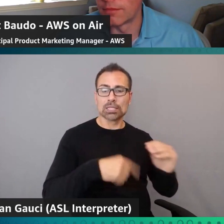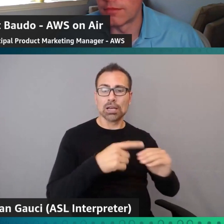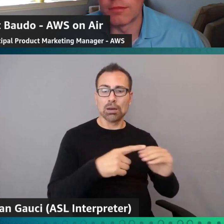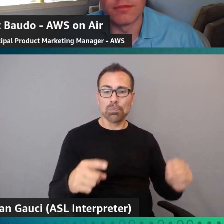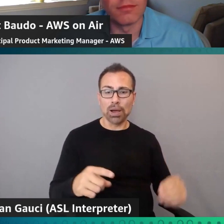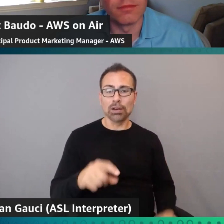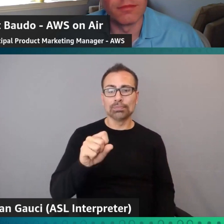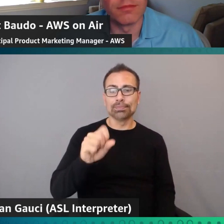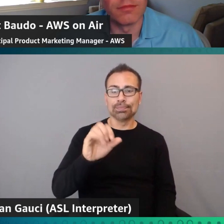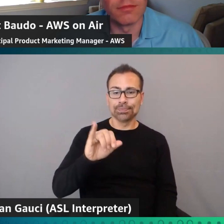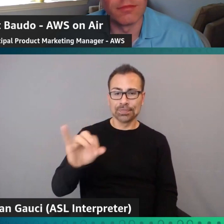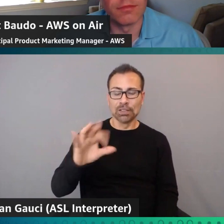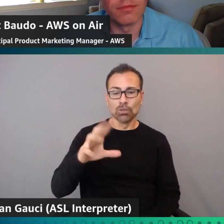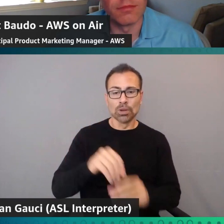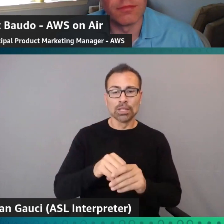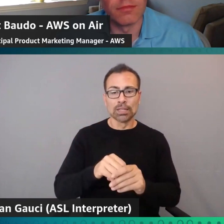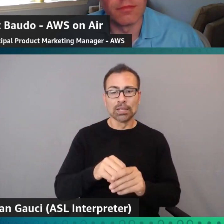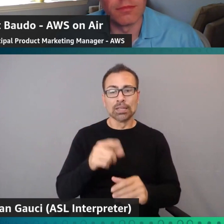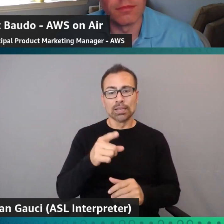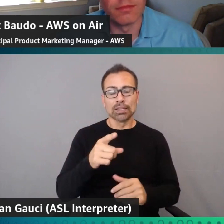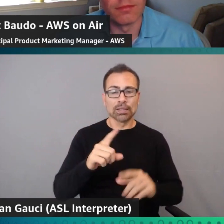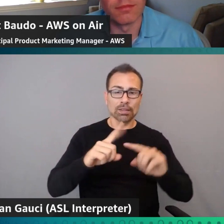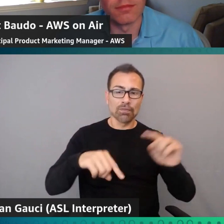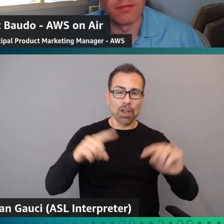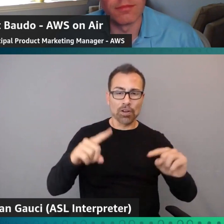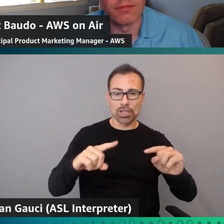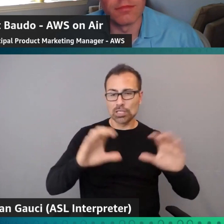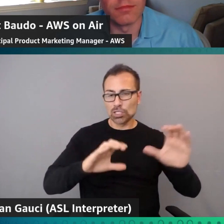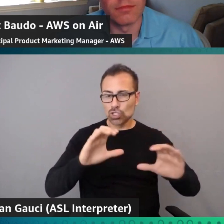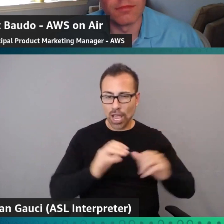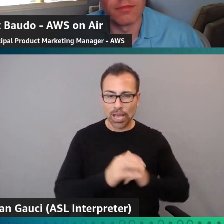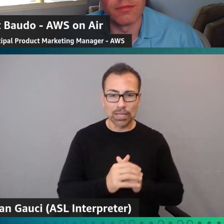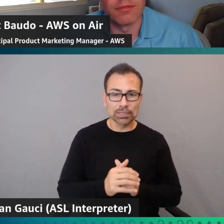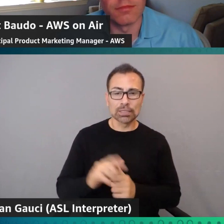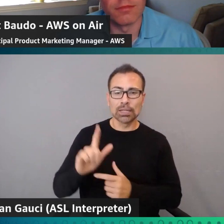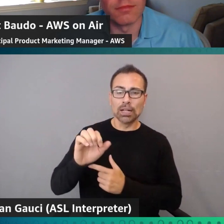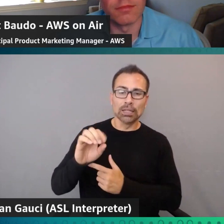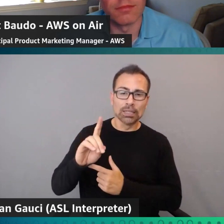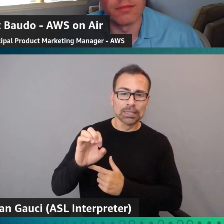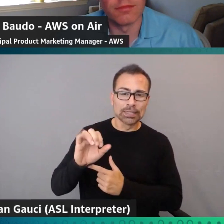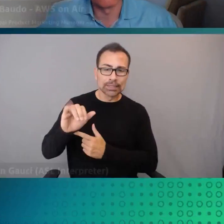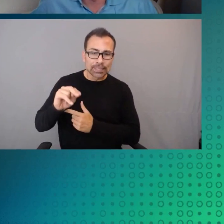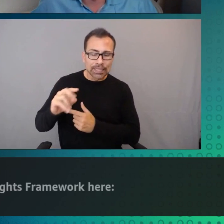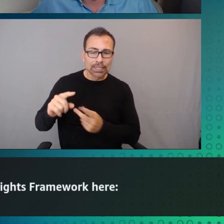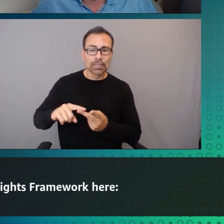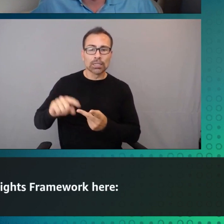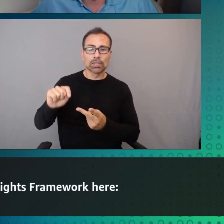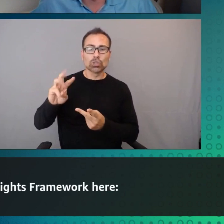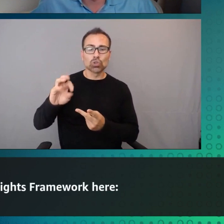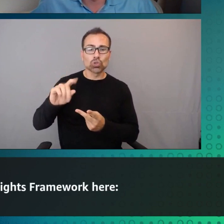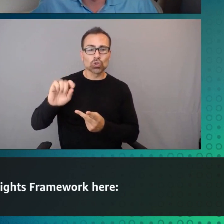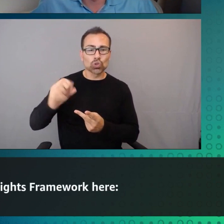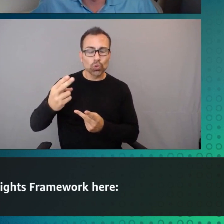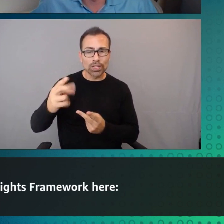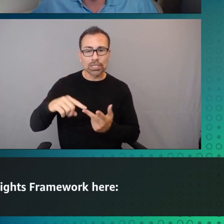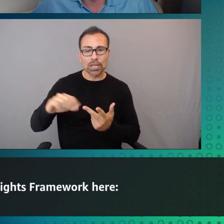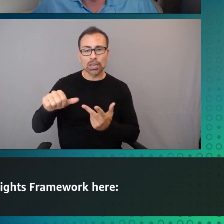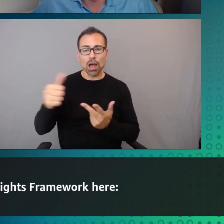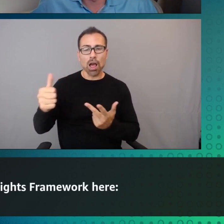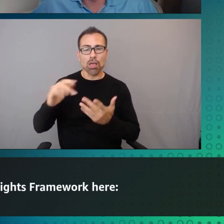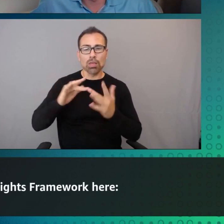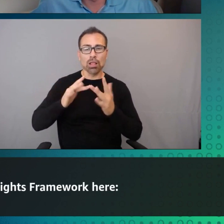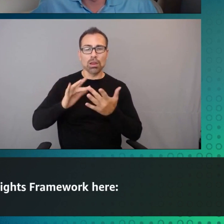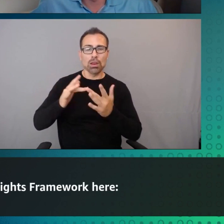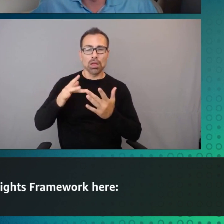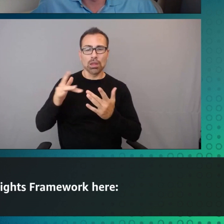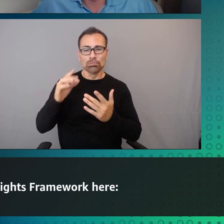of LinkedIn and Twitch and all over the internet space. So, pardon me, if you